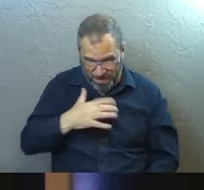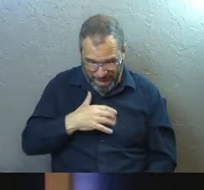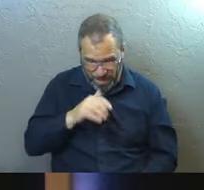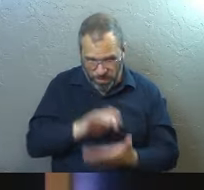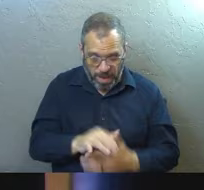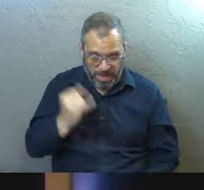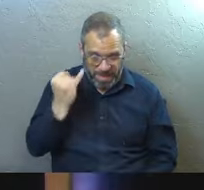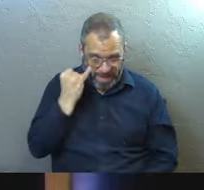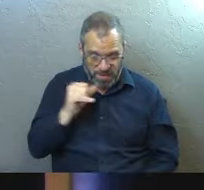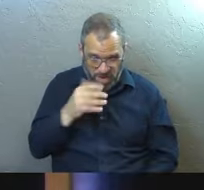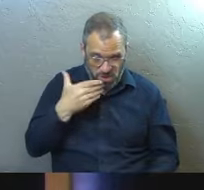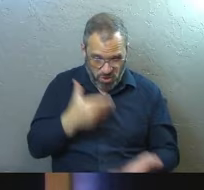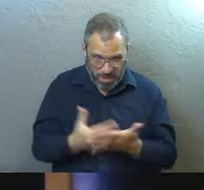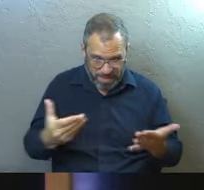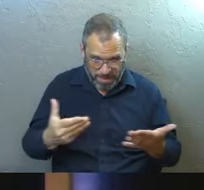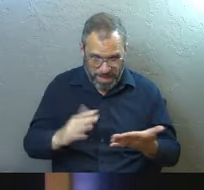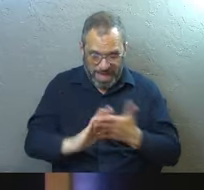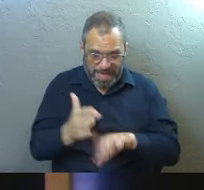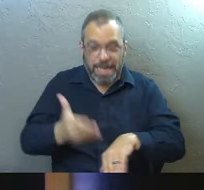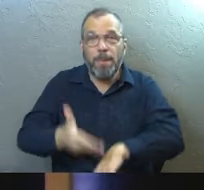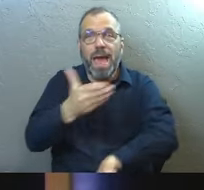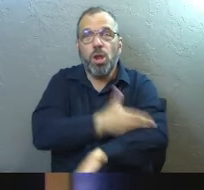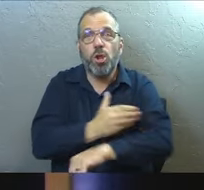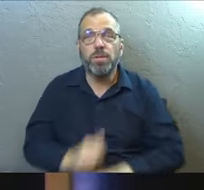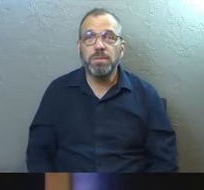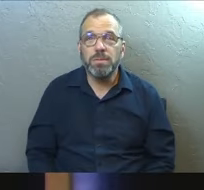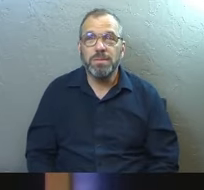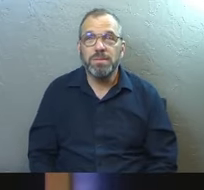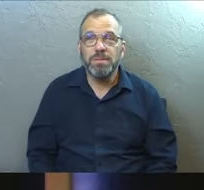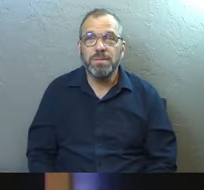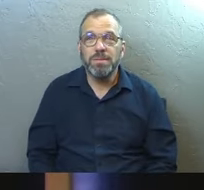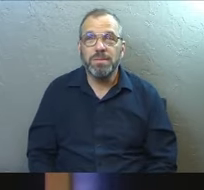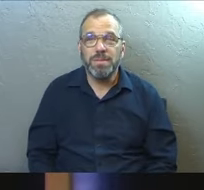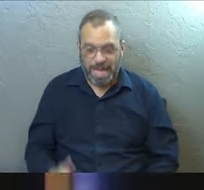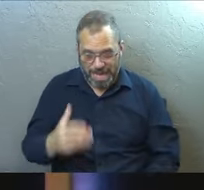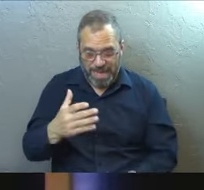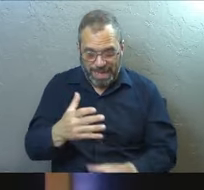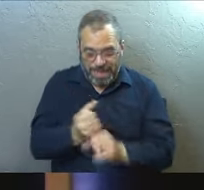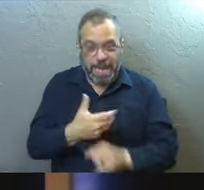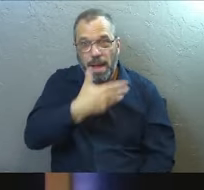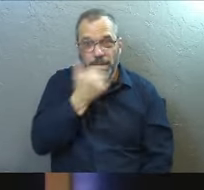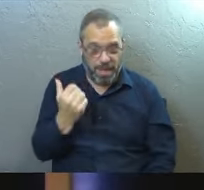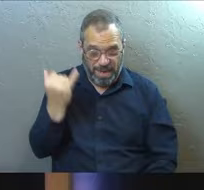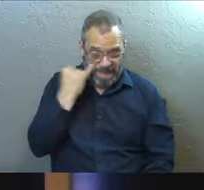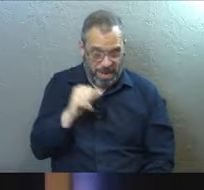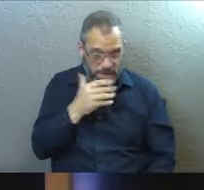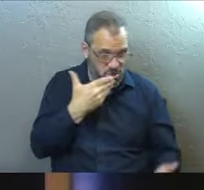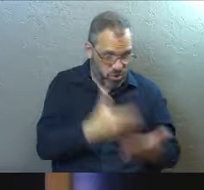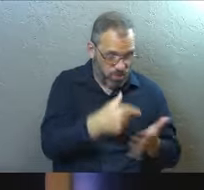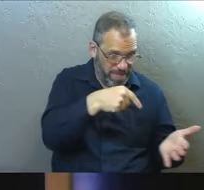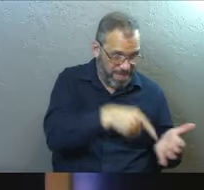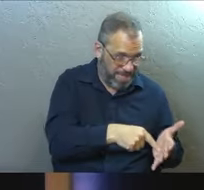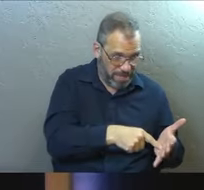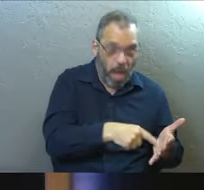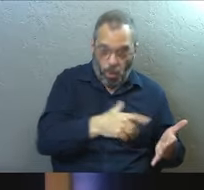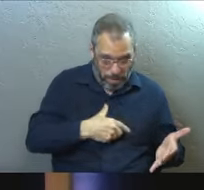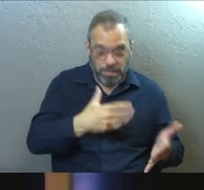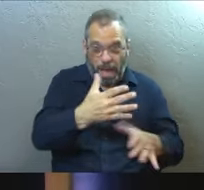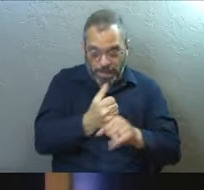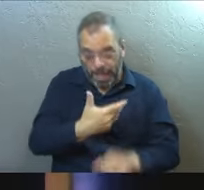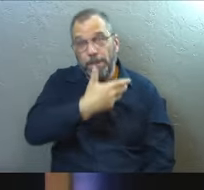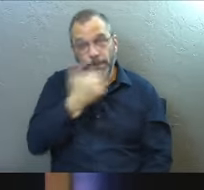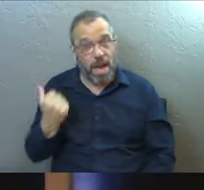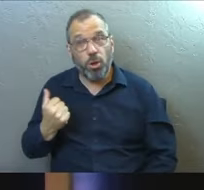notes. It was like, if you're not good at something, get better at it. Like, we do that all the time. If I'm not good at this thing over here, like, I'm going to get better